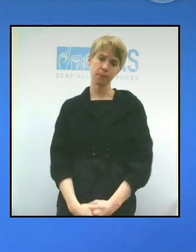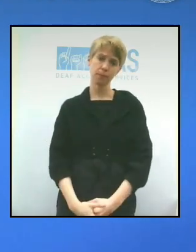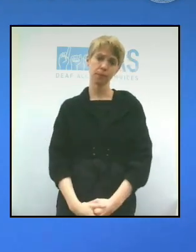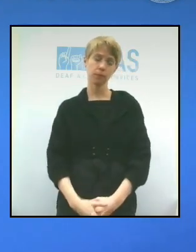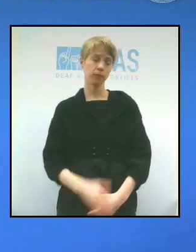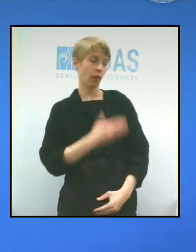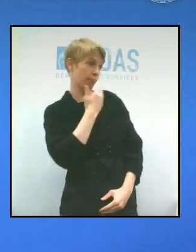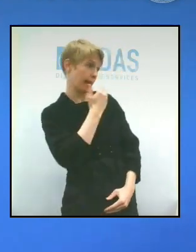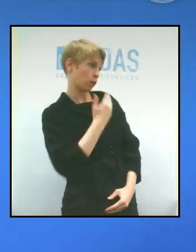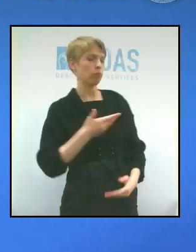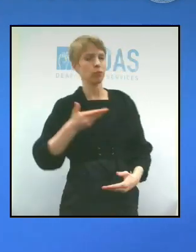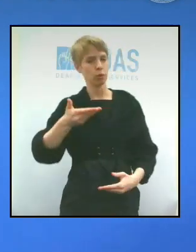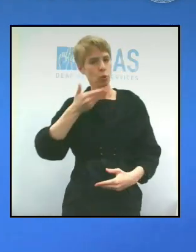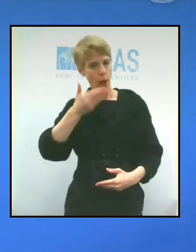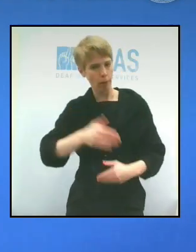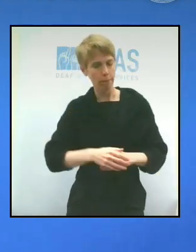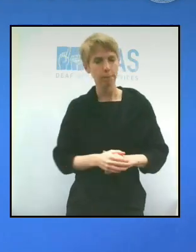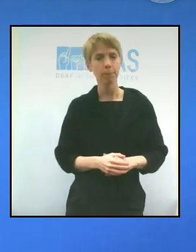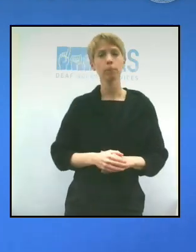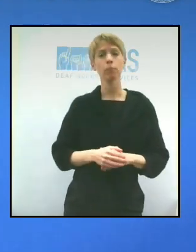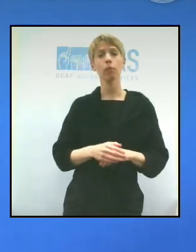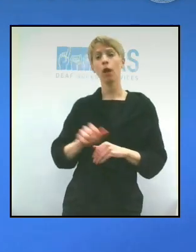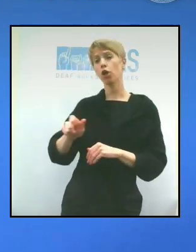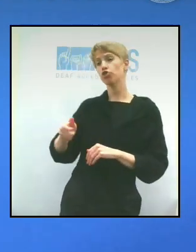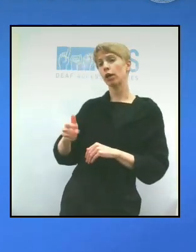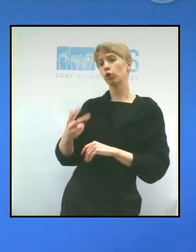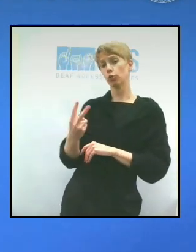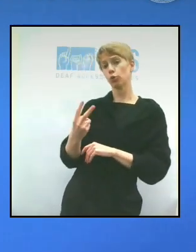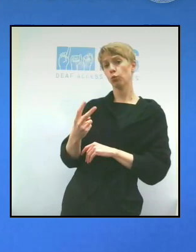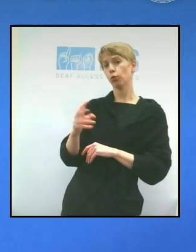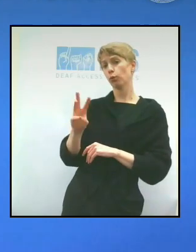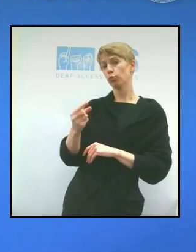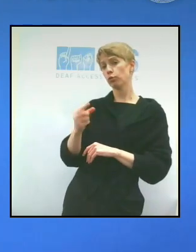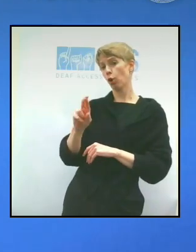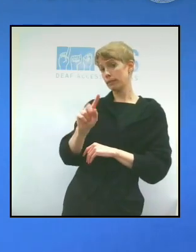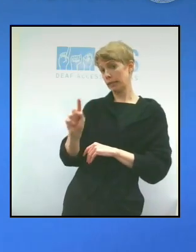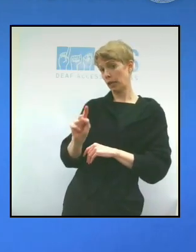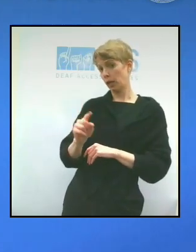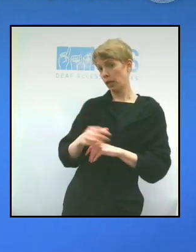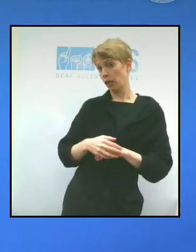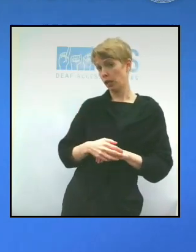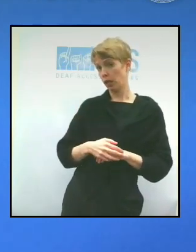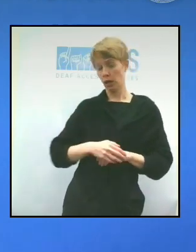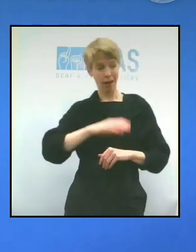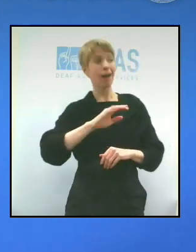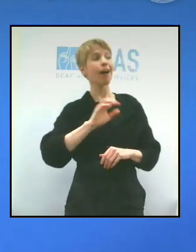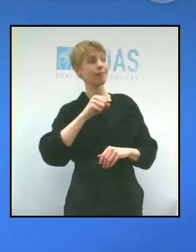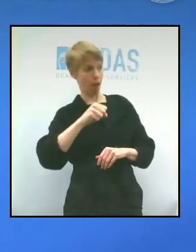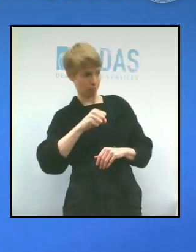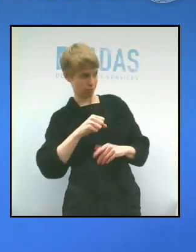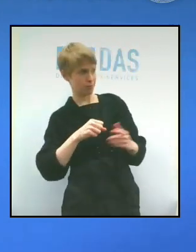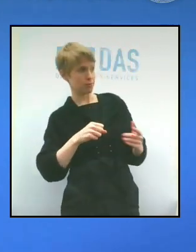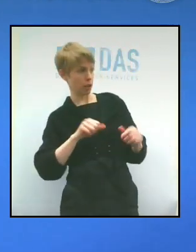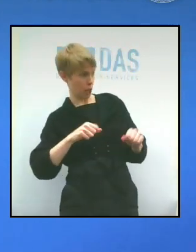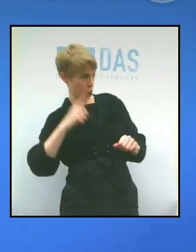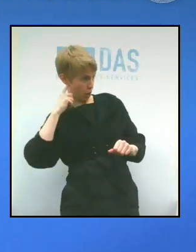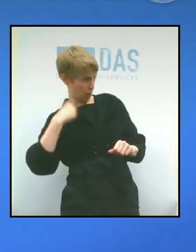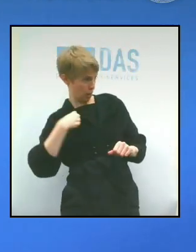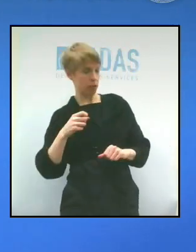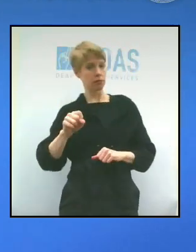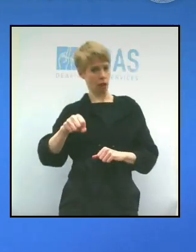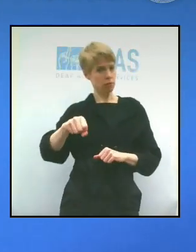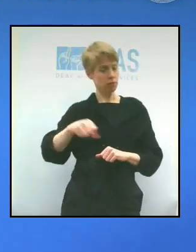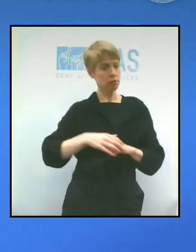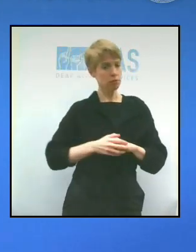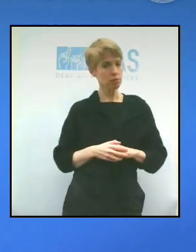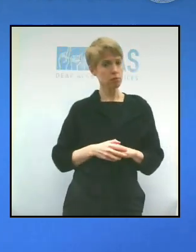Anybody Thank on? you. You're welcome. Anybody on from Channel 2, WGRZ? Yes, Mark, can you hear me, Mark? I can,